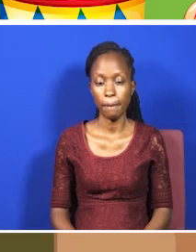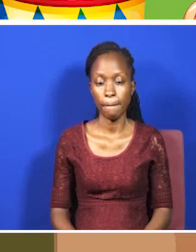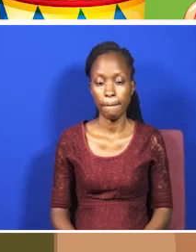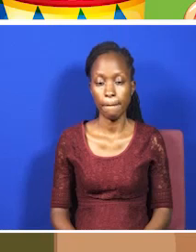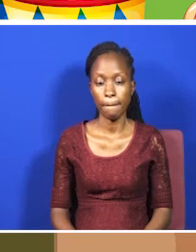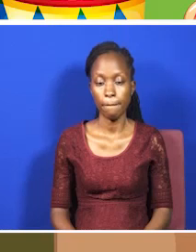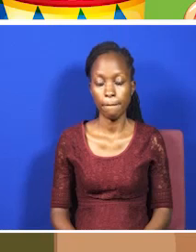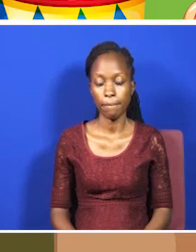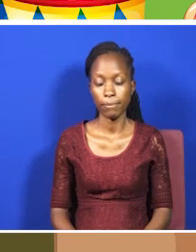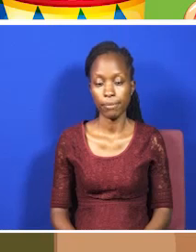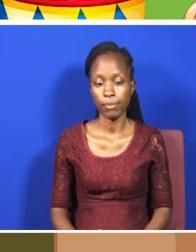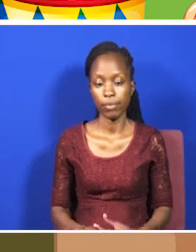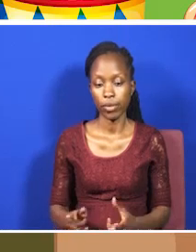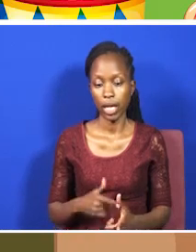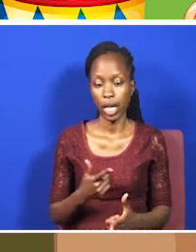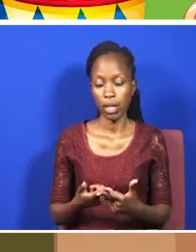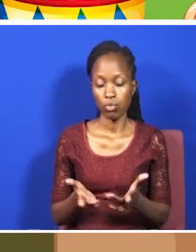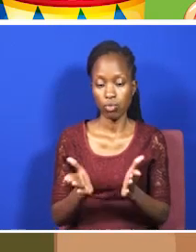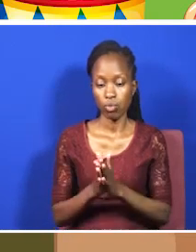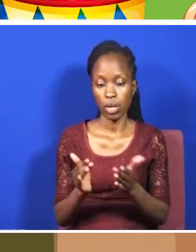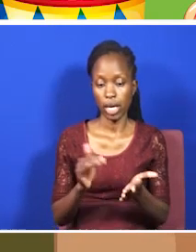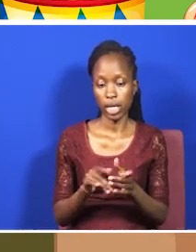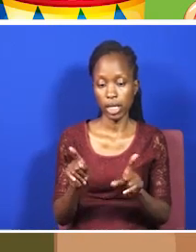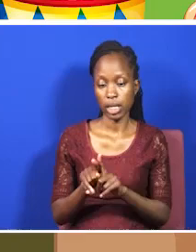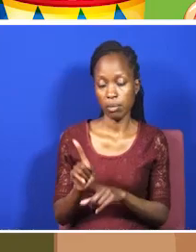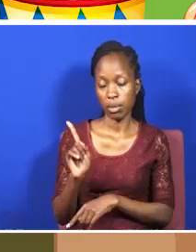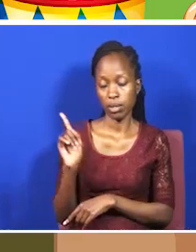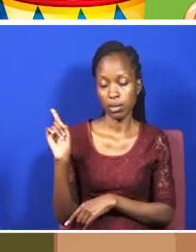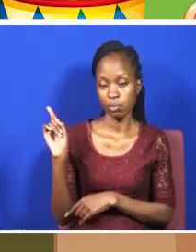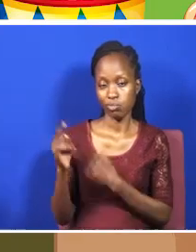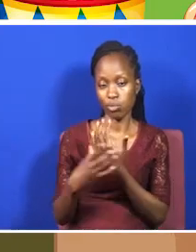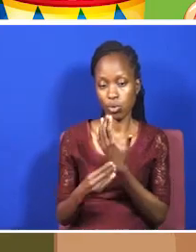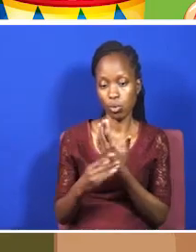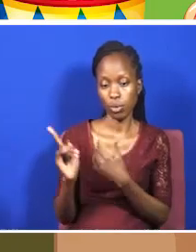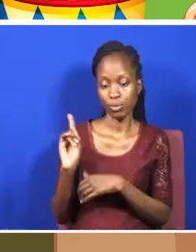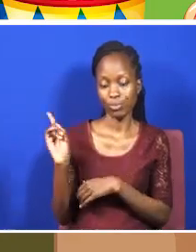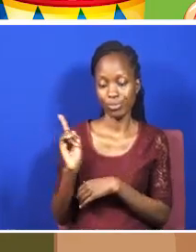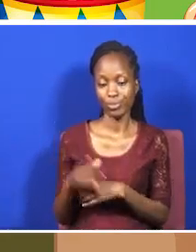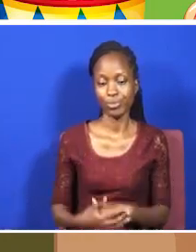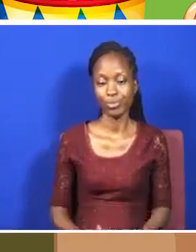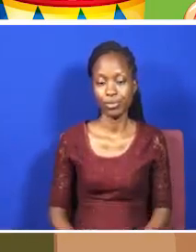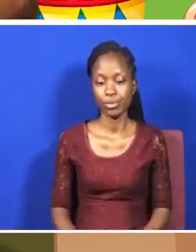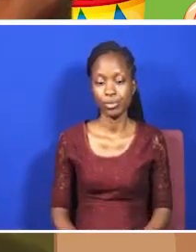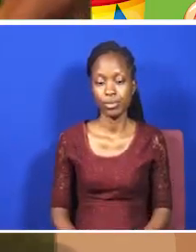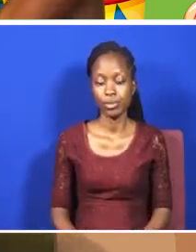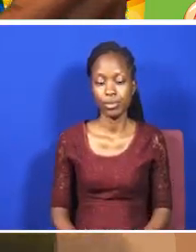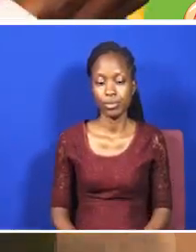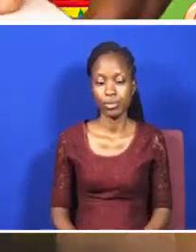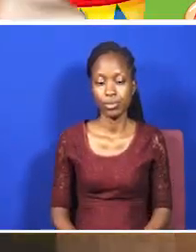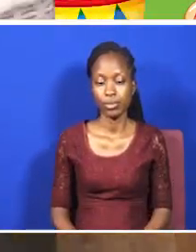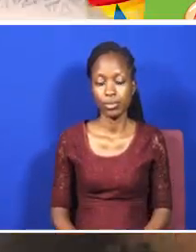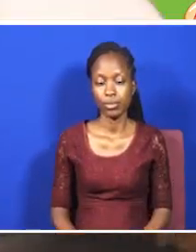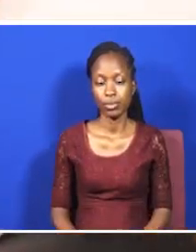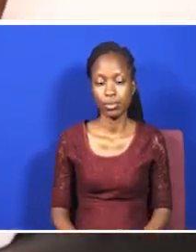we see whether it has folded. And so that's where we will do another folding. But this